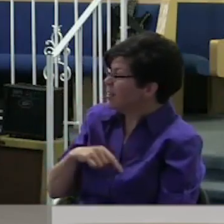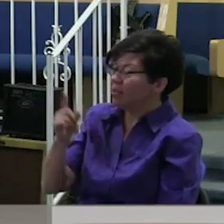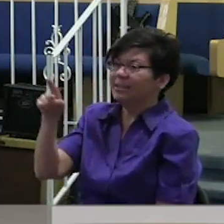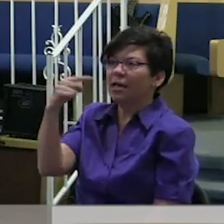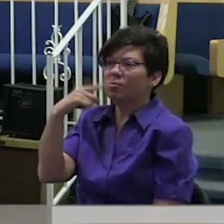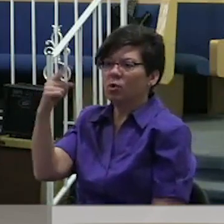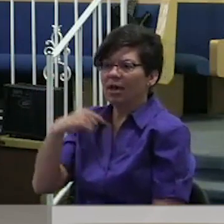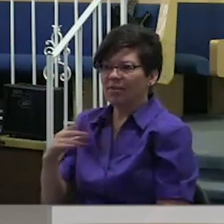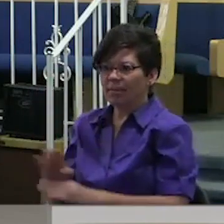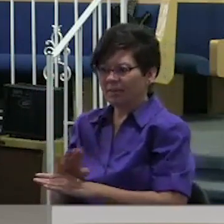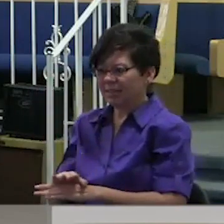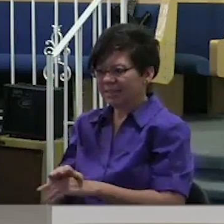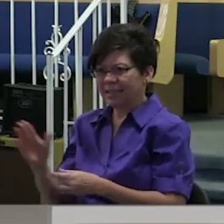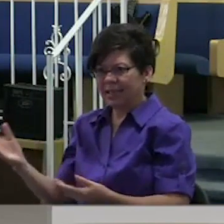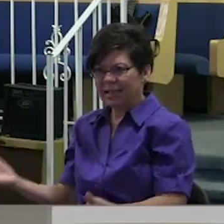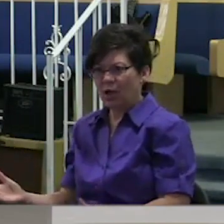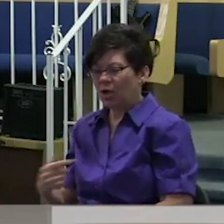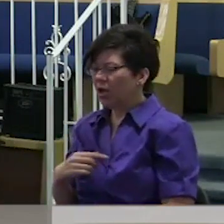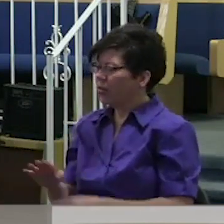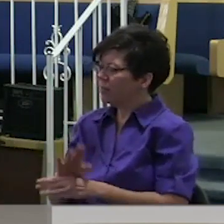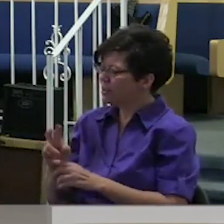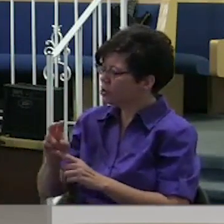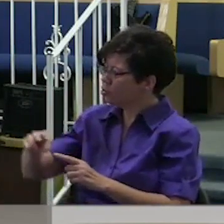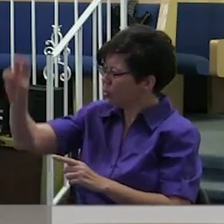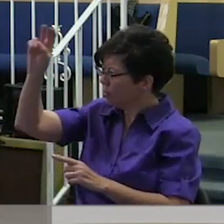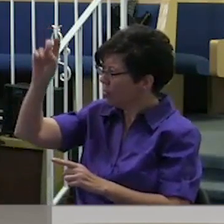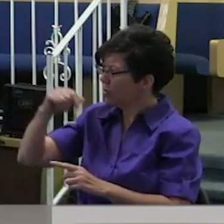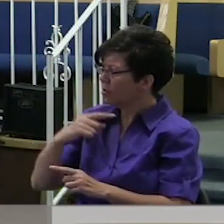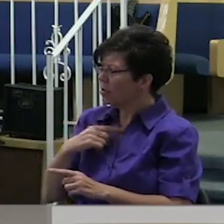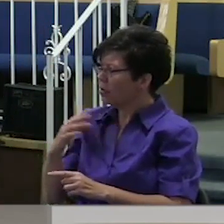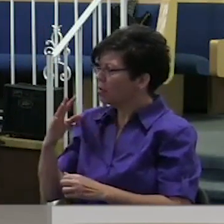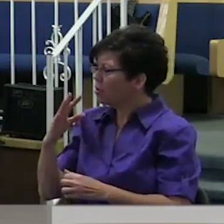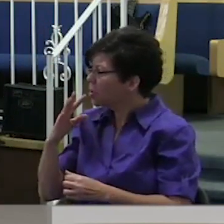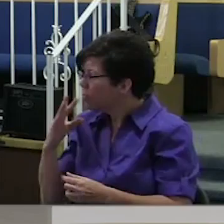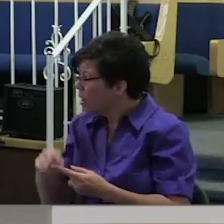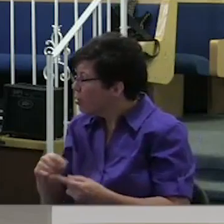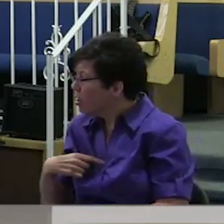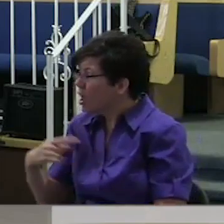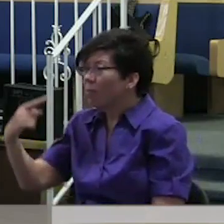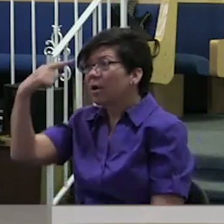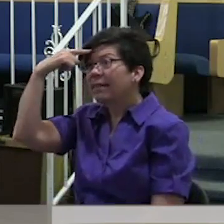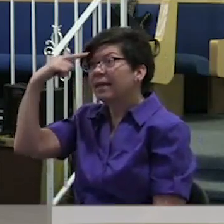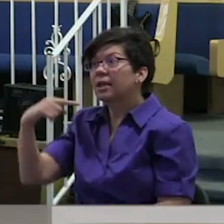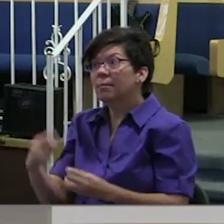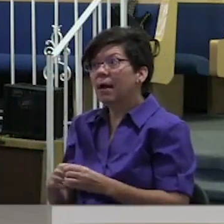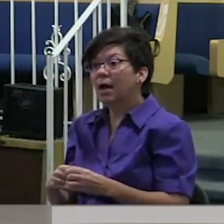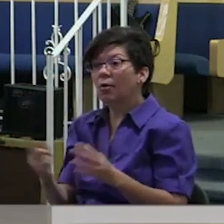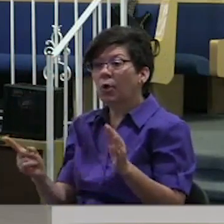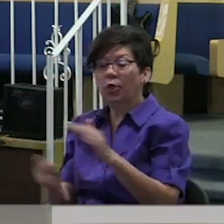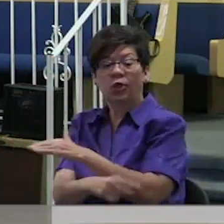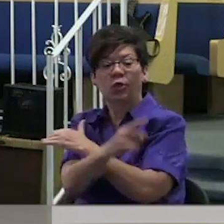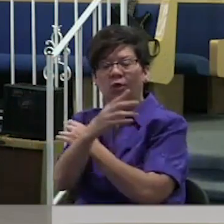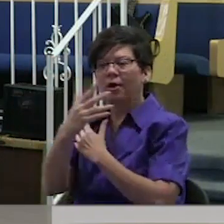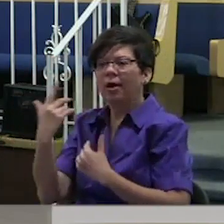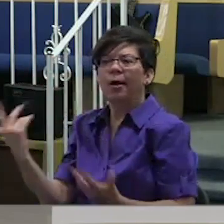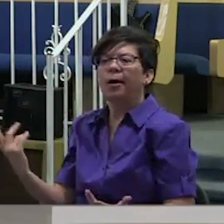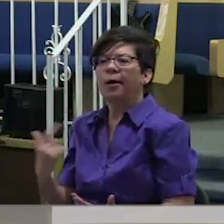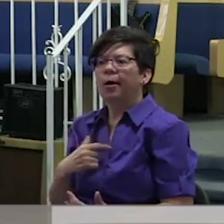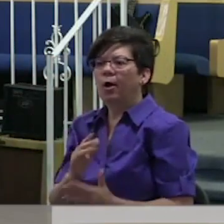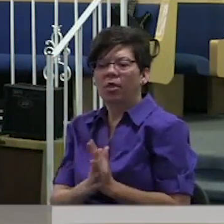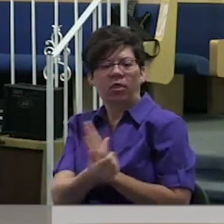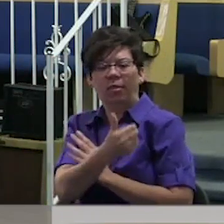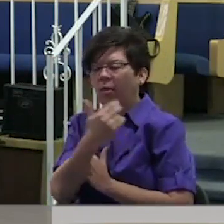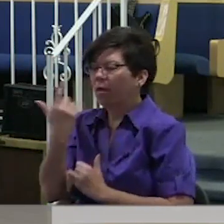here with some business church. It ain't about games. It ain't about funning around. Salvation